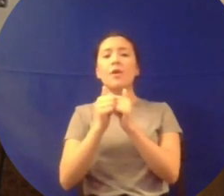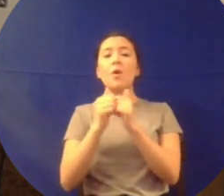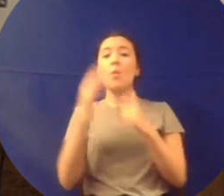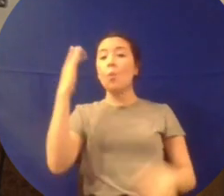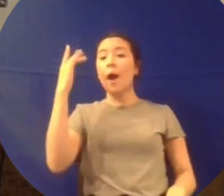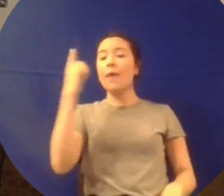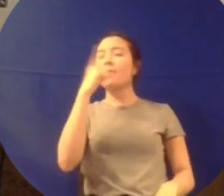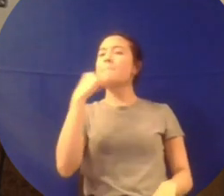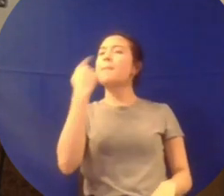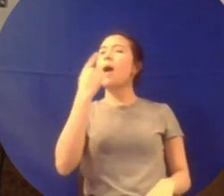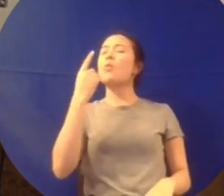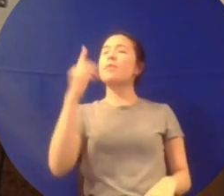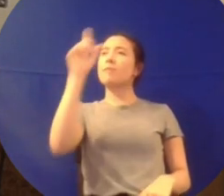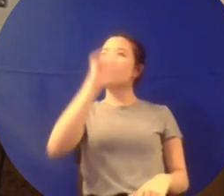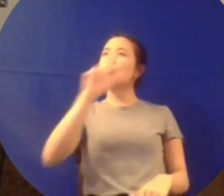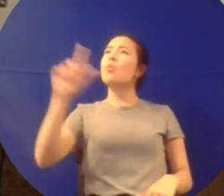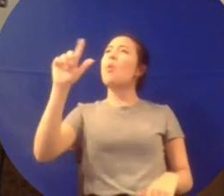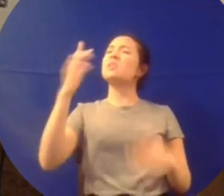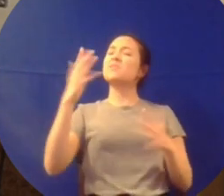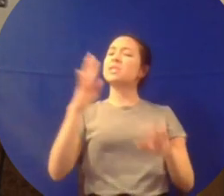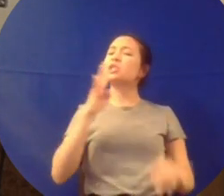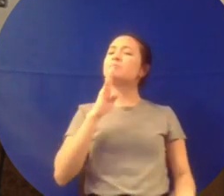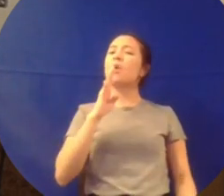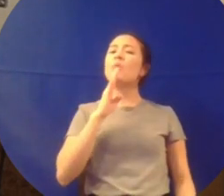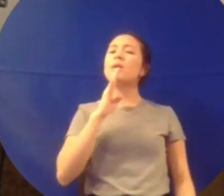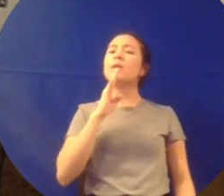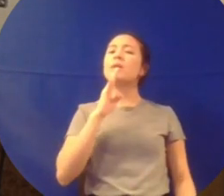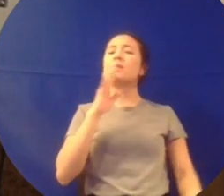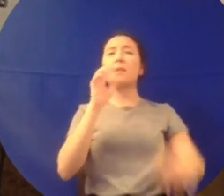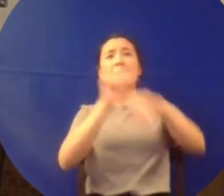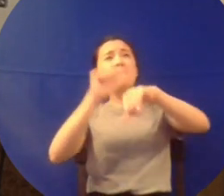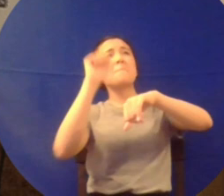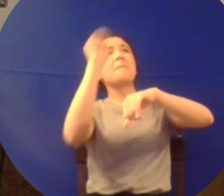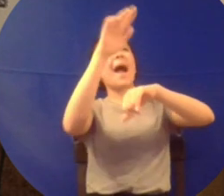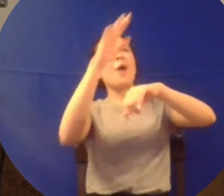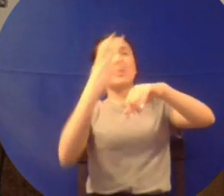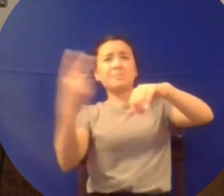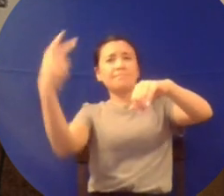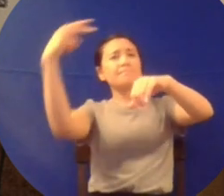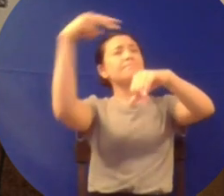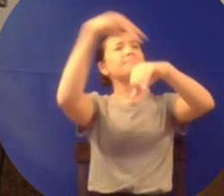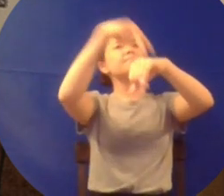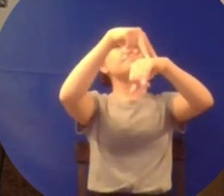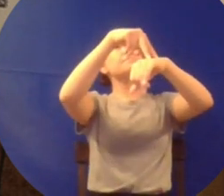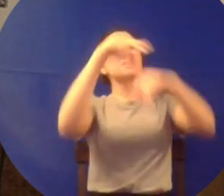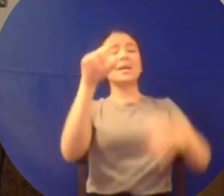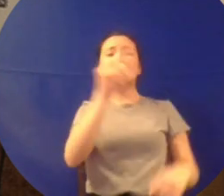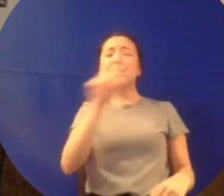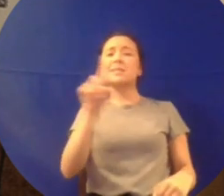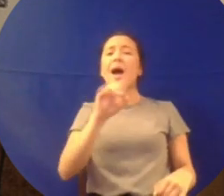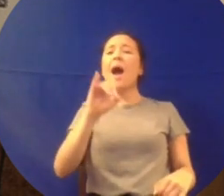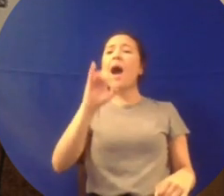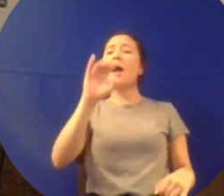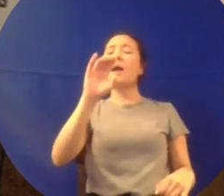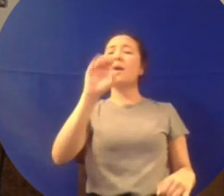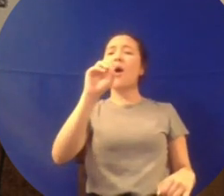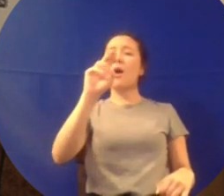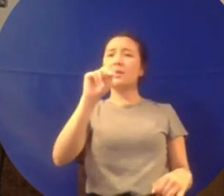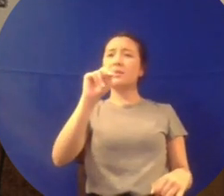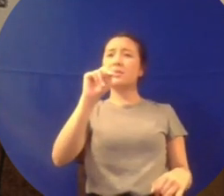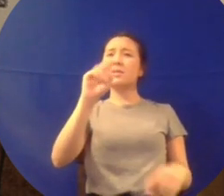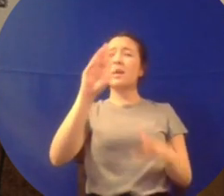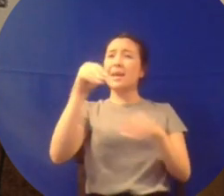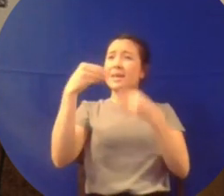has spoken. Go up onto a high mountain, Zion, herald of glad